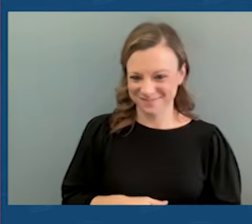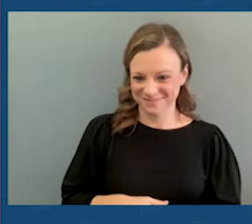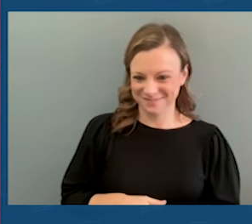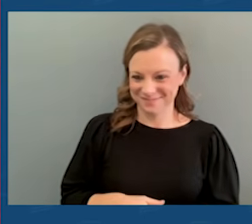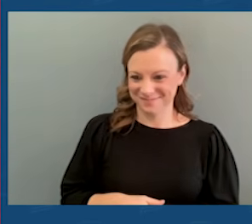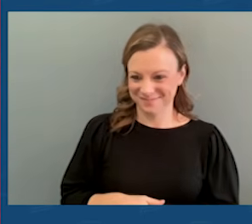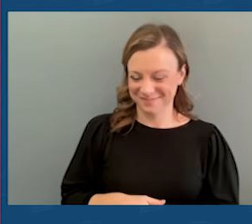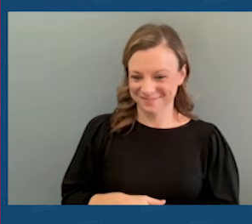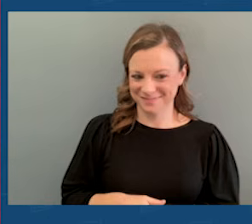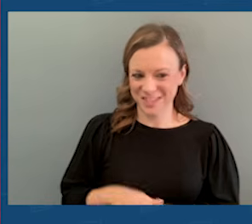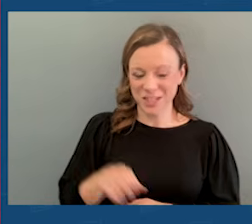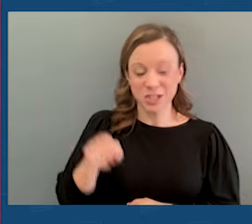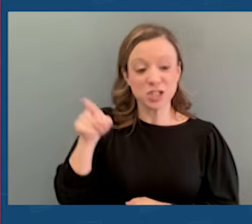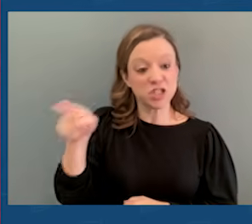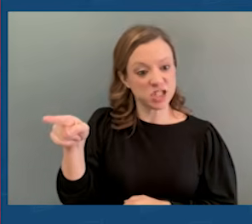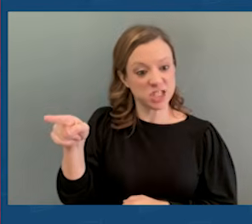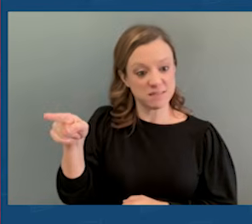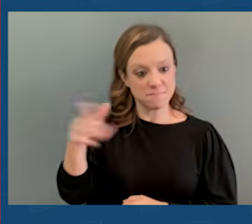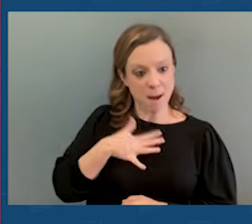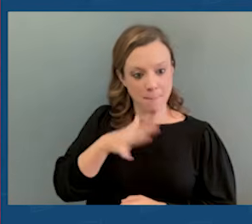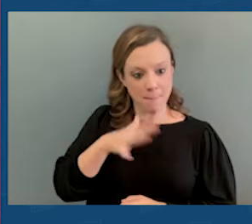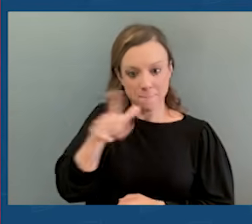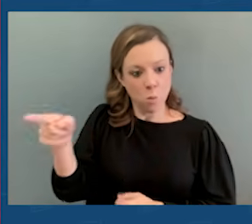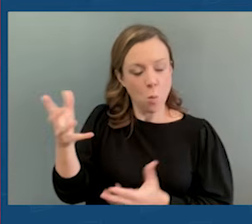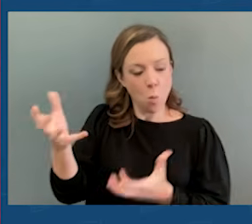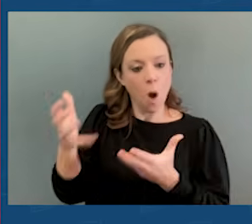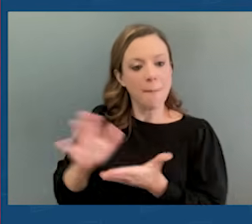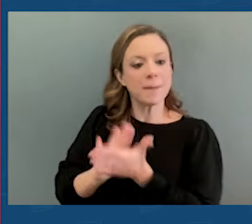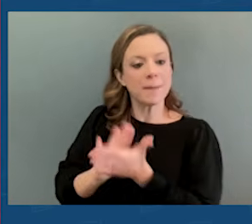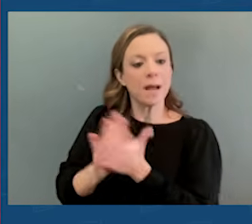Who wanted to be a lawyer. She couldn't be that.